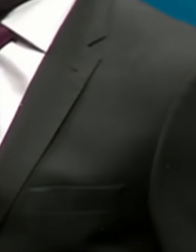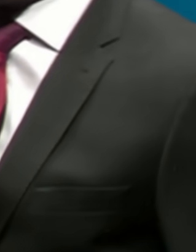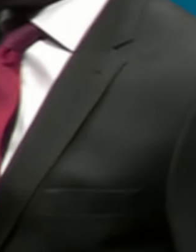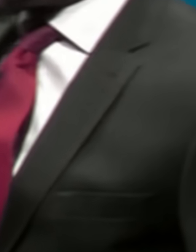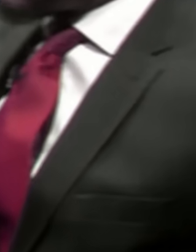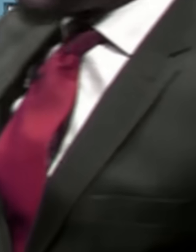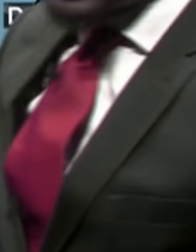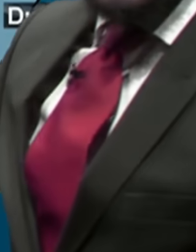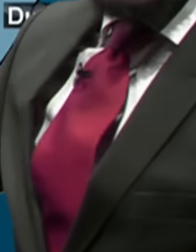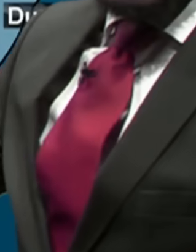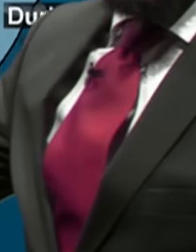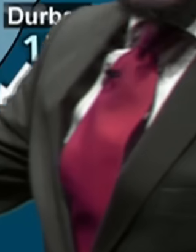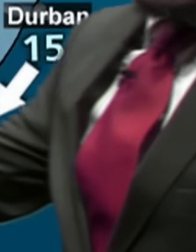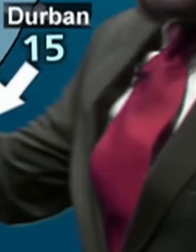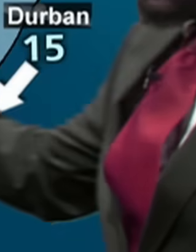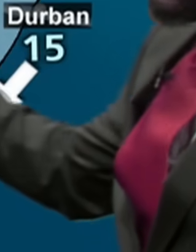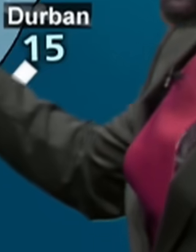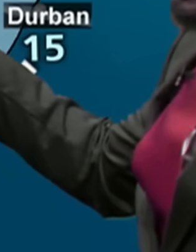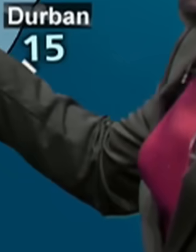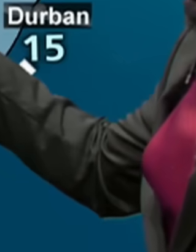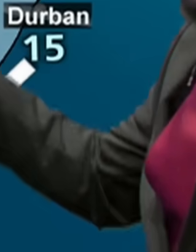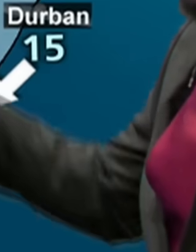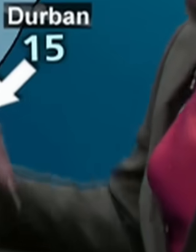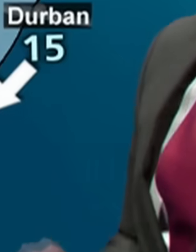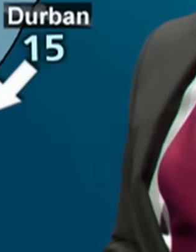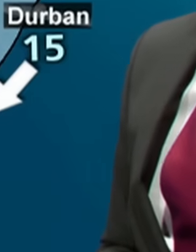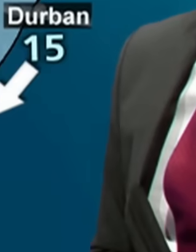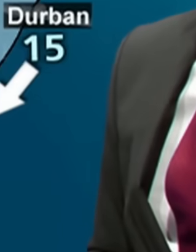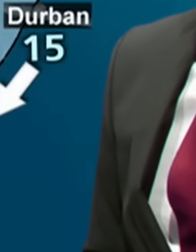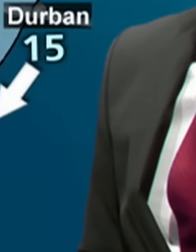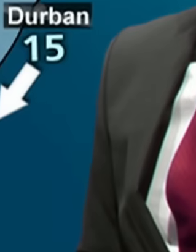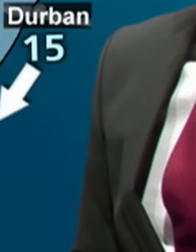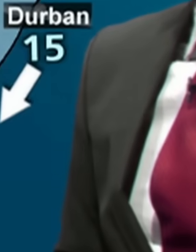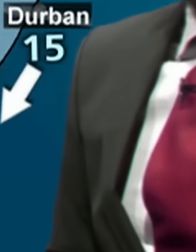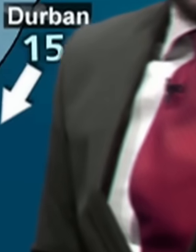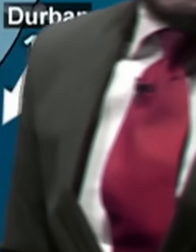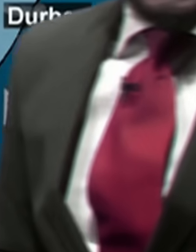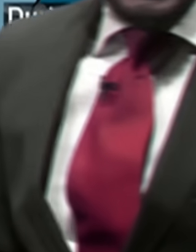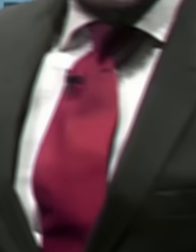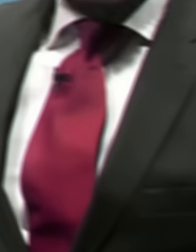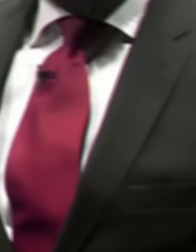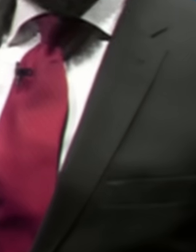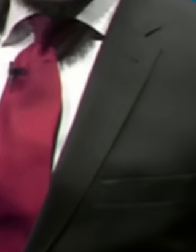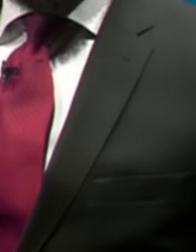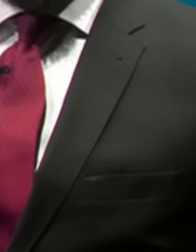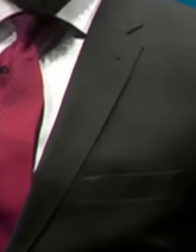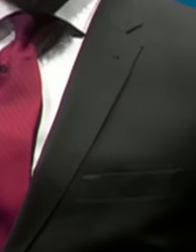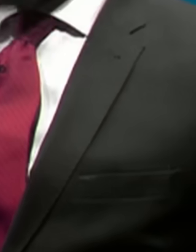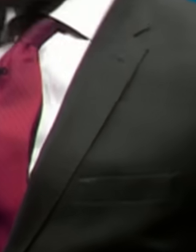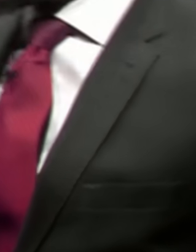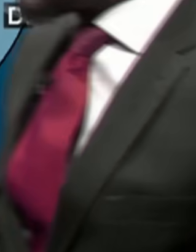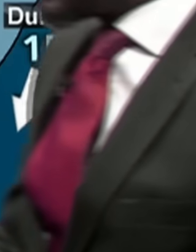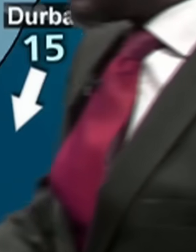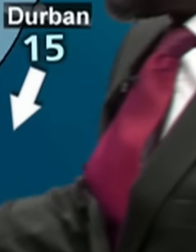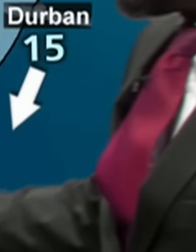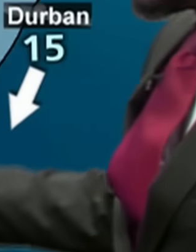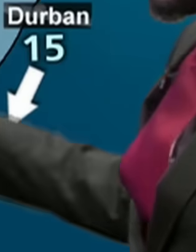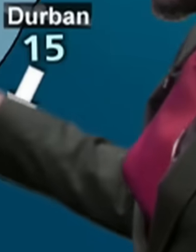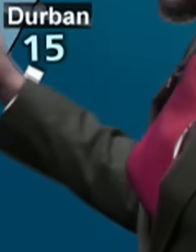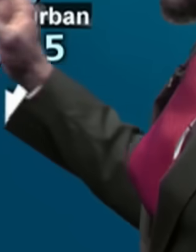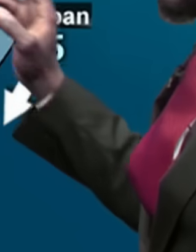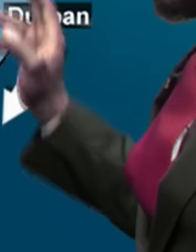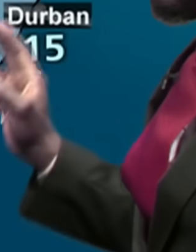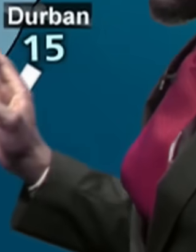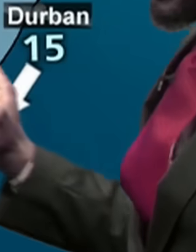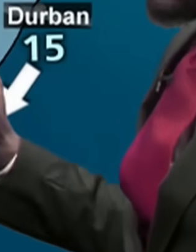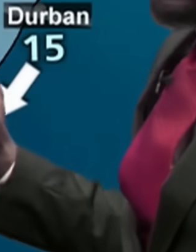bophirima ha sentse re shebile hona ka haro ka pa leboa ho tla jwalo hona ka hare ho Gauteng tulo tse kgethileng ka provinceng ya Freestata fela ha o bua tse boletsweng mafosana a